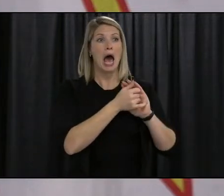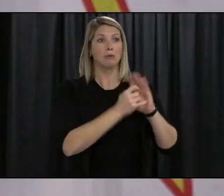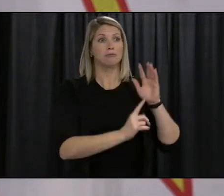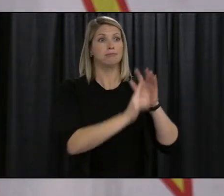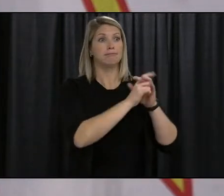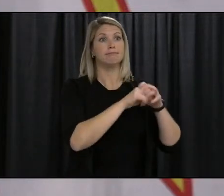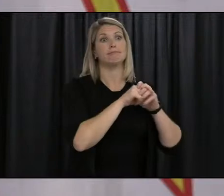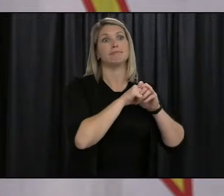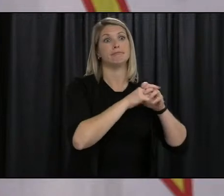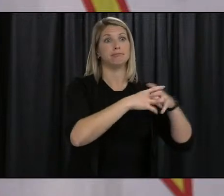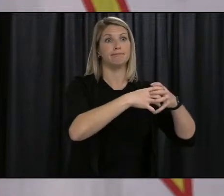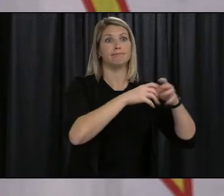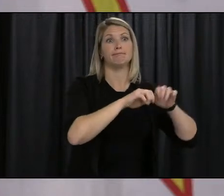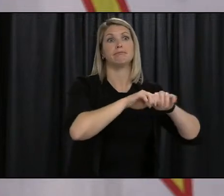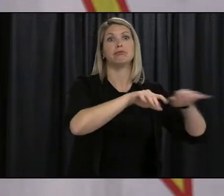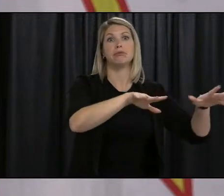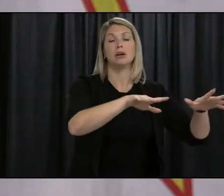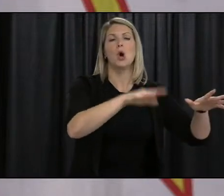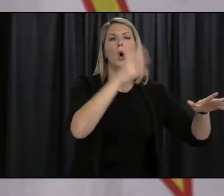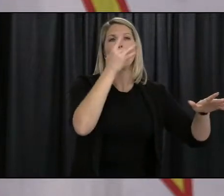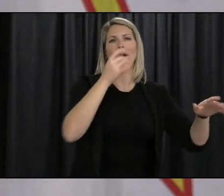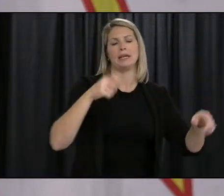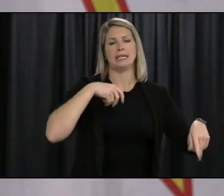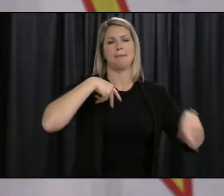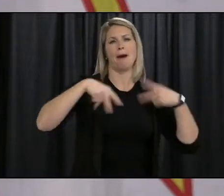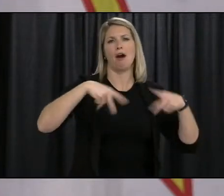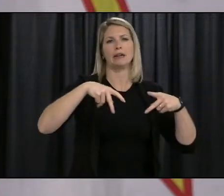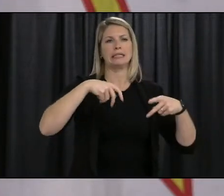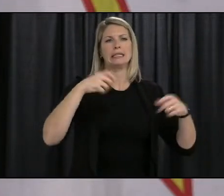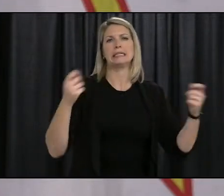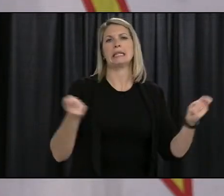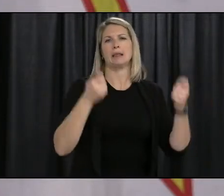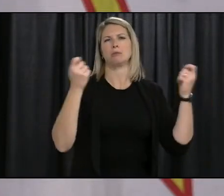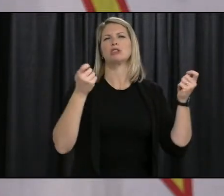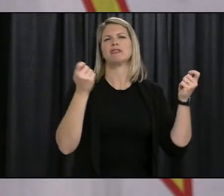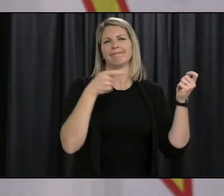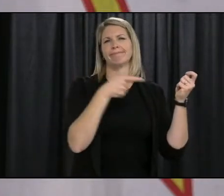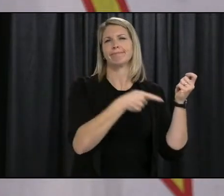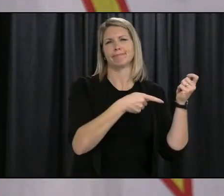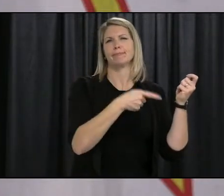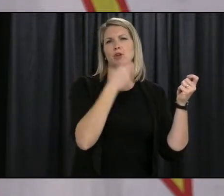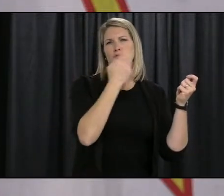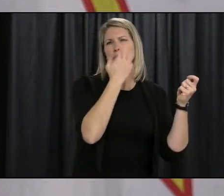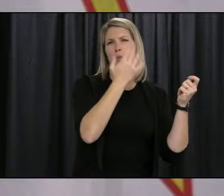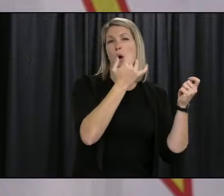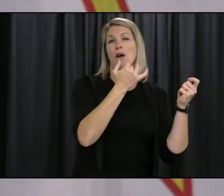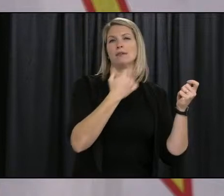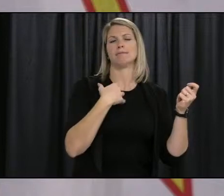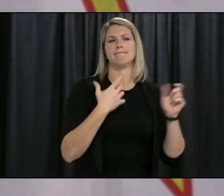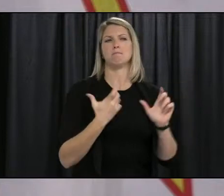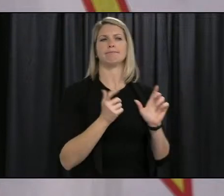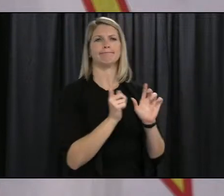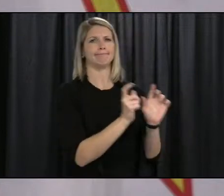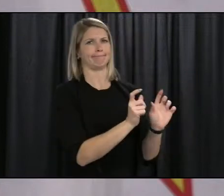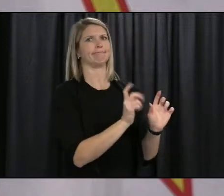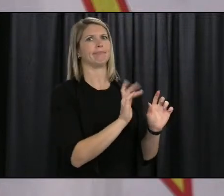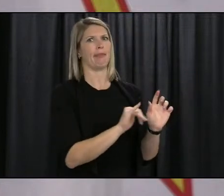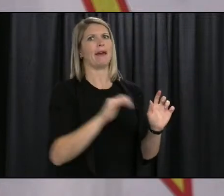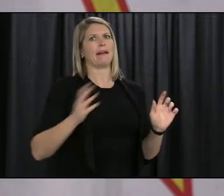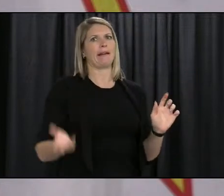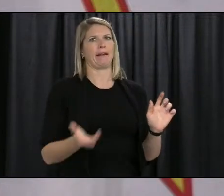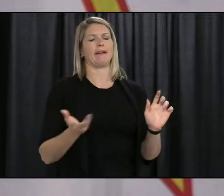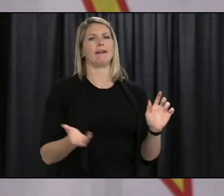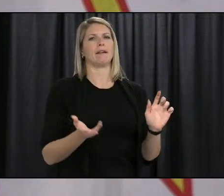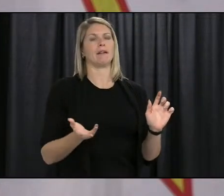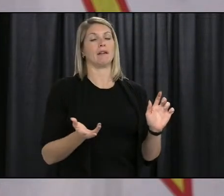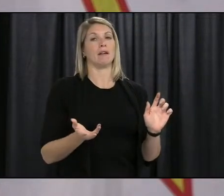contacts. Please ensure the number of people invited can be accommodated within your space, and 6 feet of physical distancing is